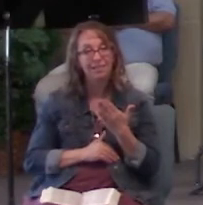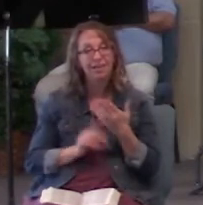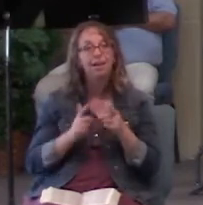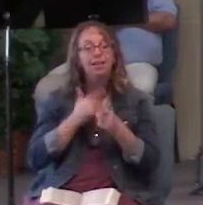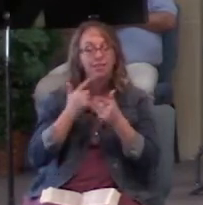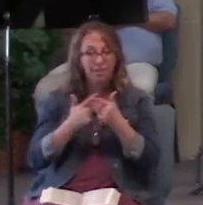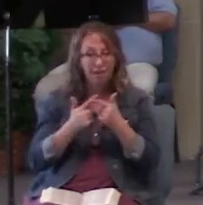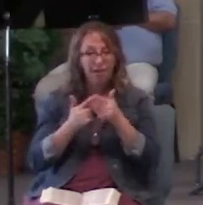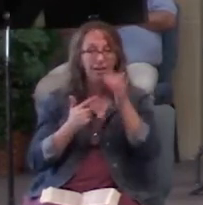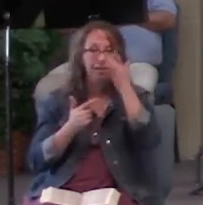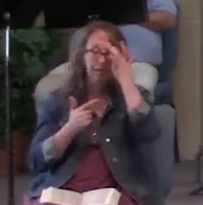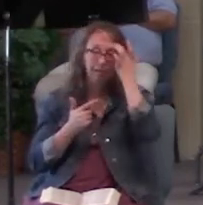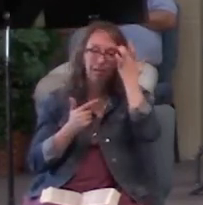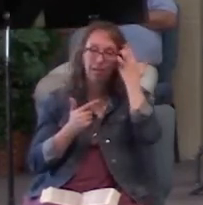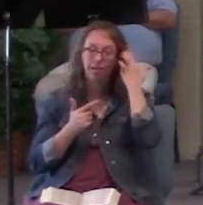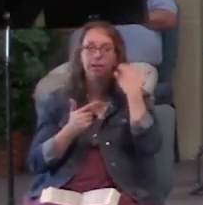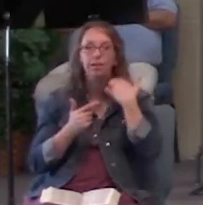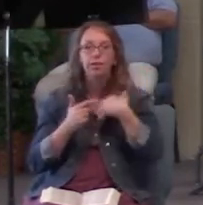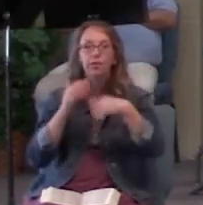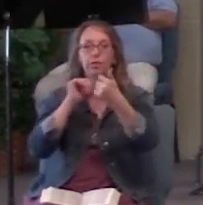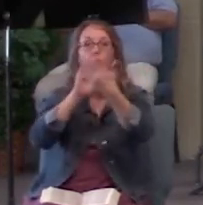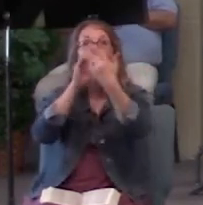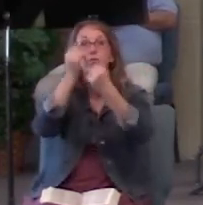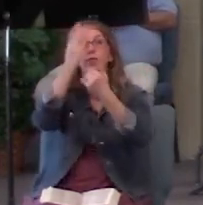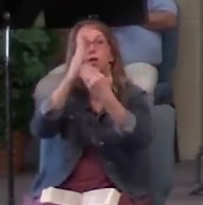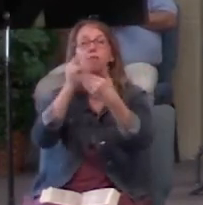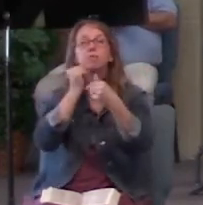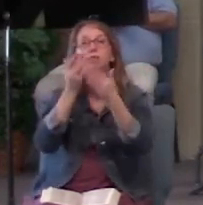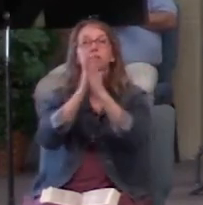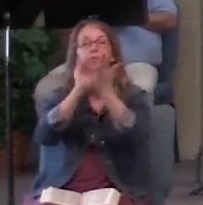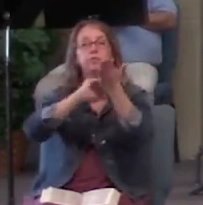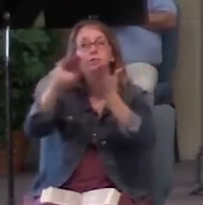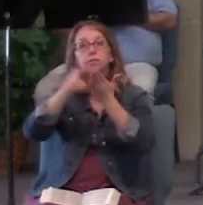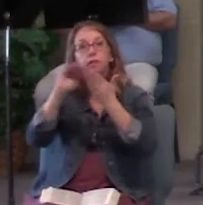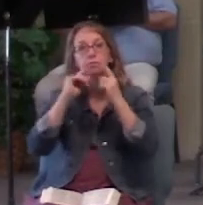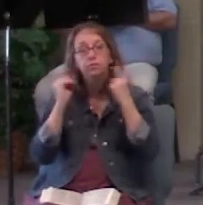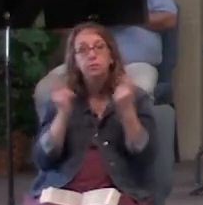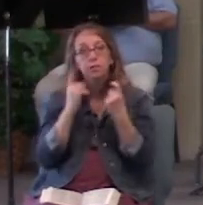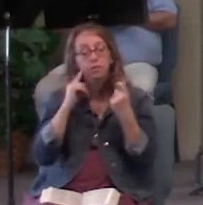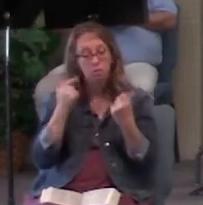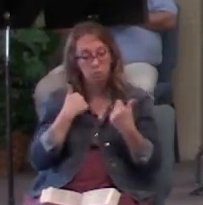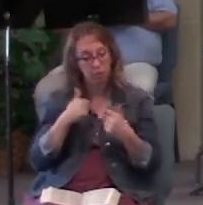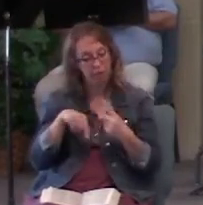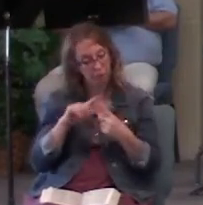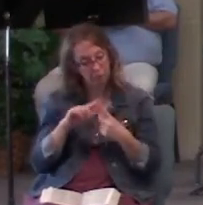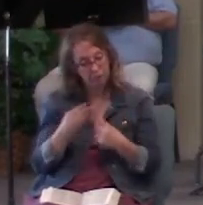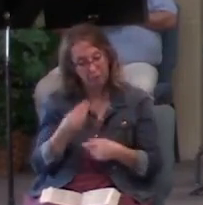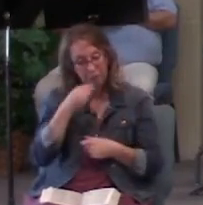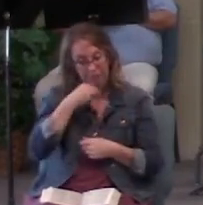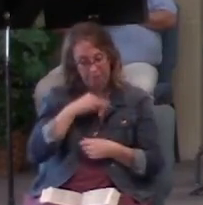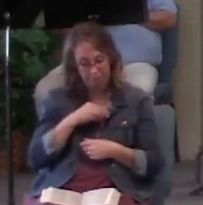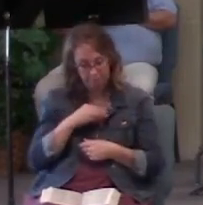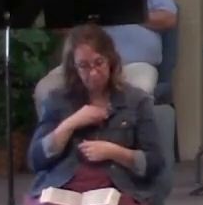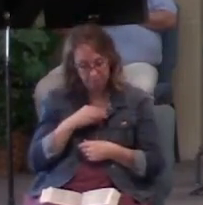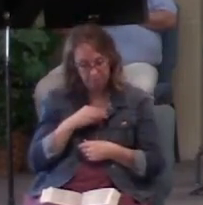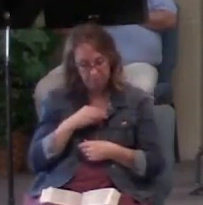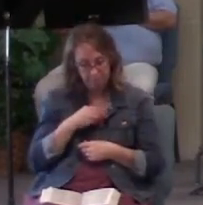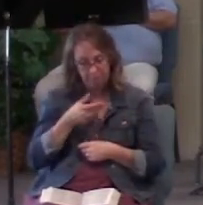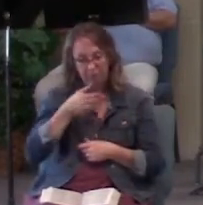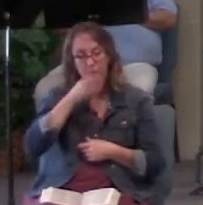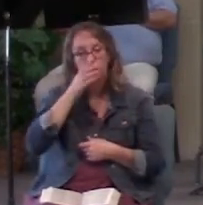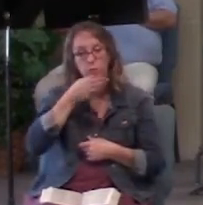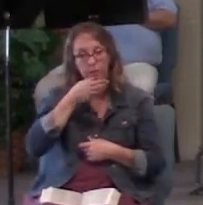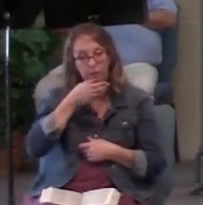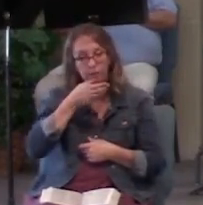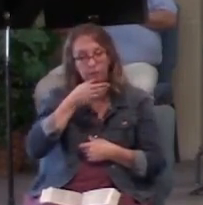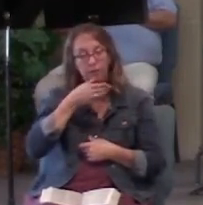God and ask him to forgive you of your sin, so that when you partake and you eat and you drink,